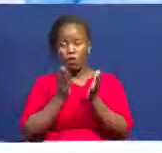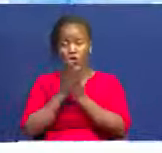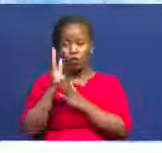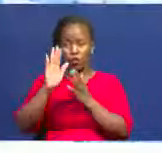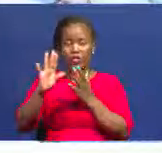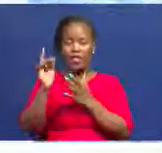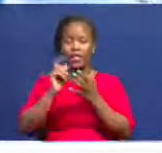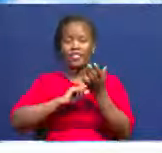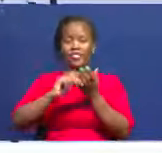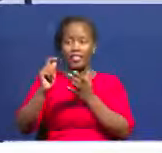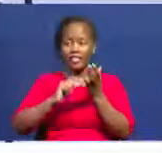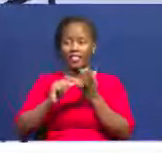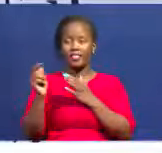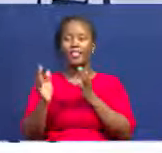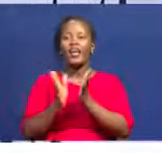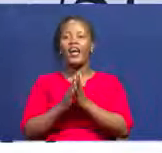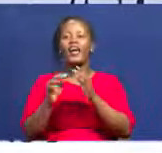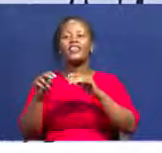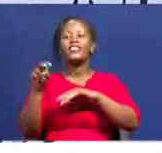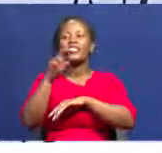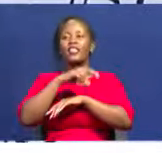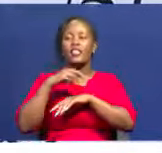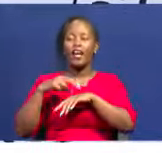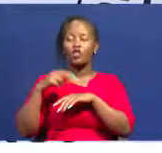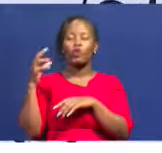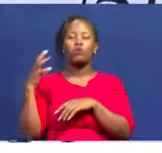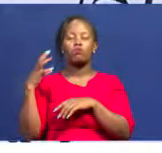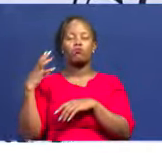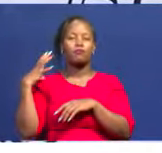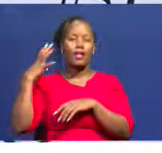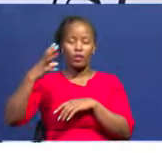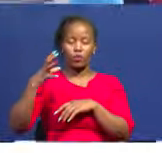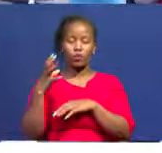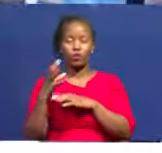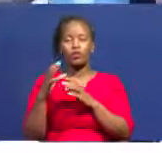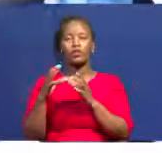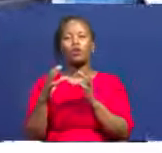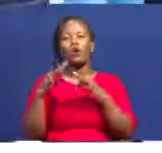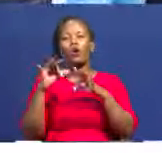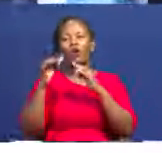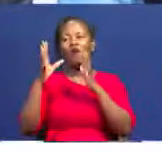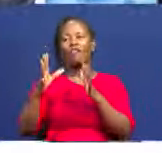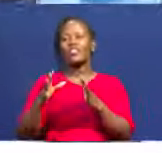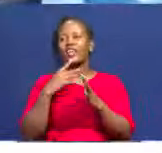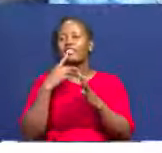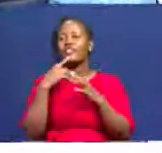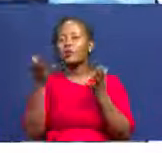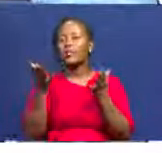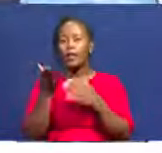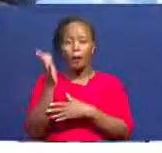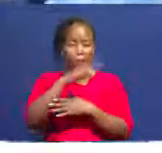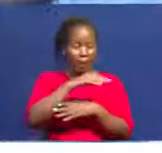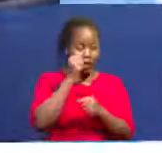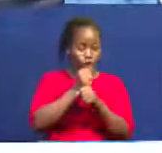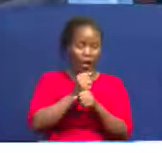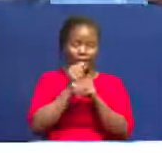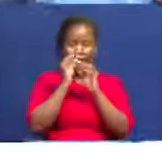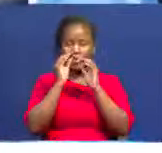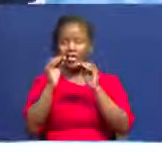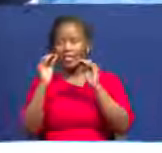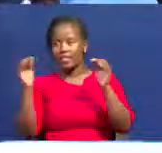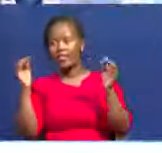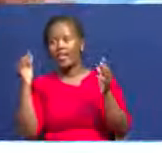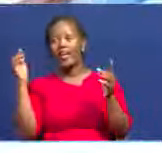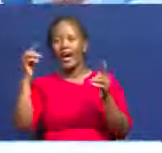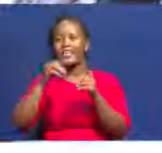na mwenyekiti wa kitaifa Nicholas Odipo, maofisa hao wa maabara pia walisema hawatarejea kazini hadi walipwe marupurupo yao ya